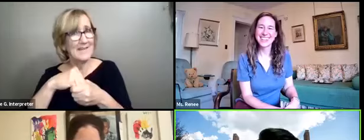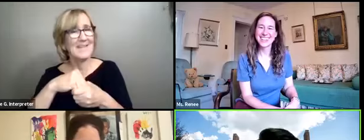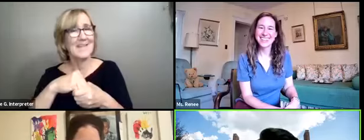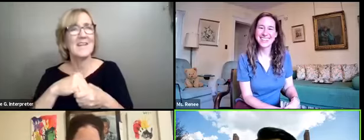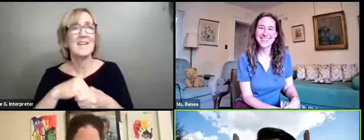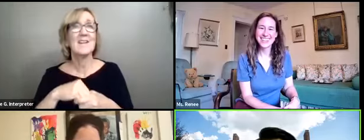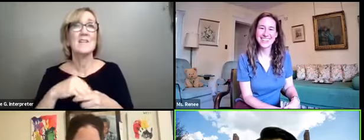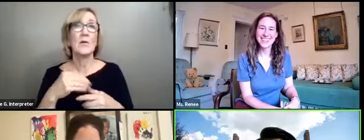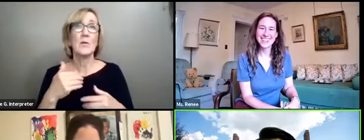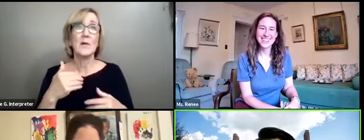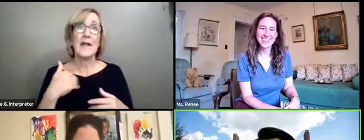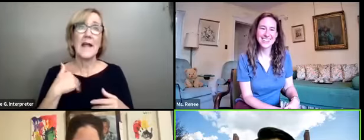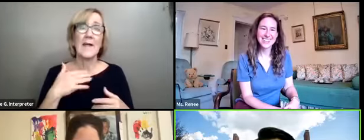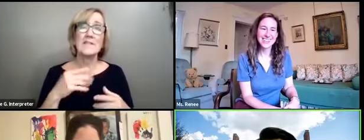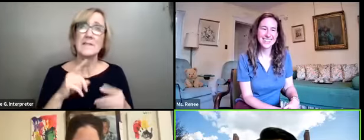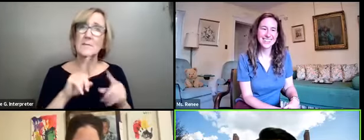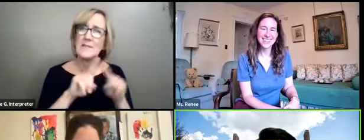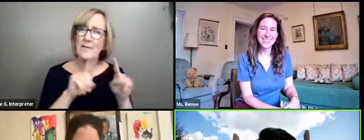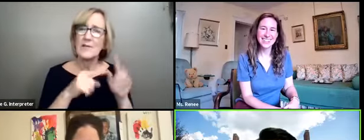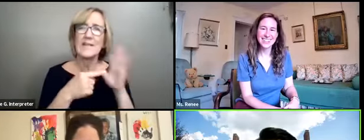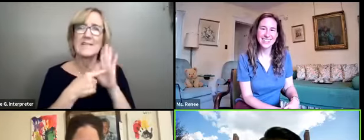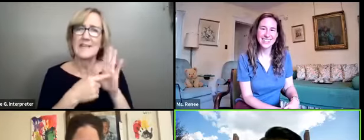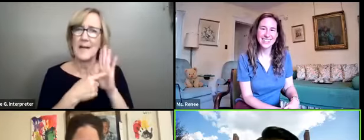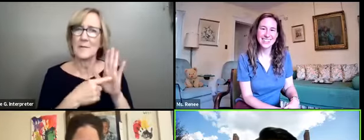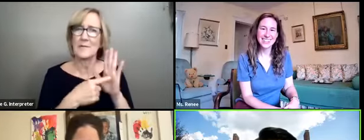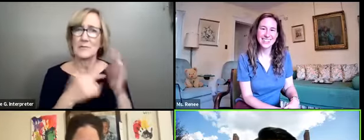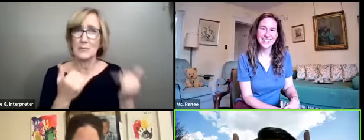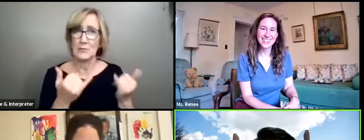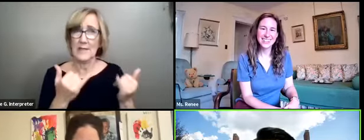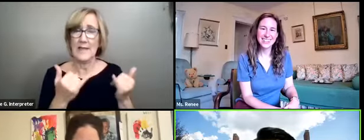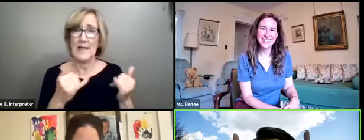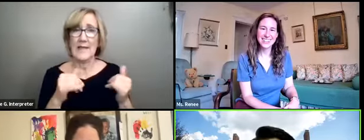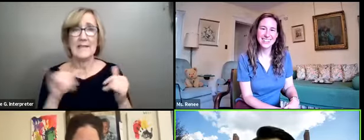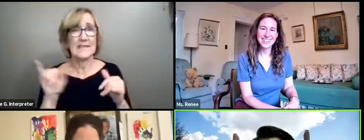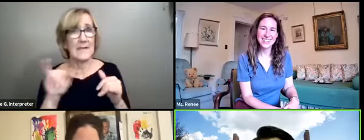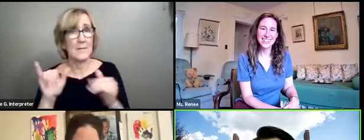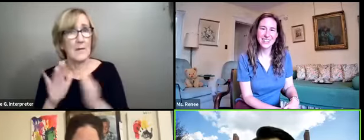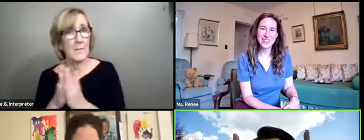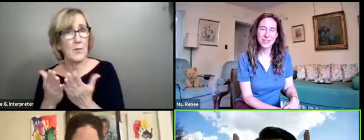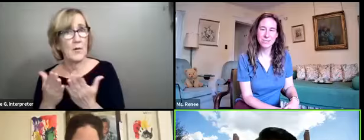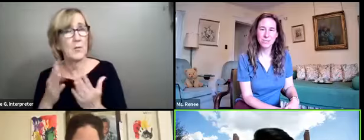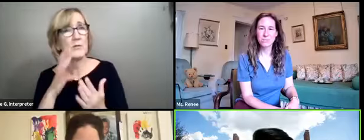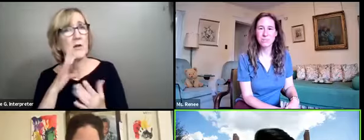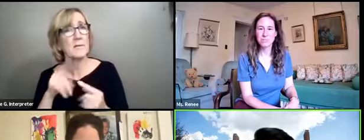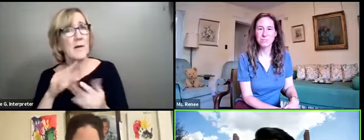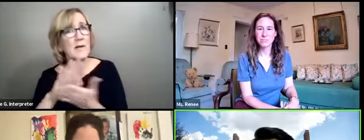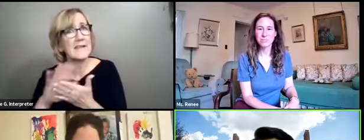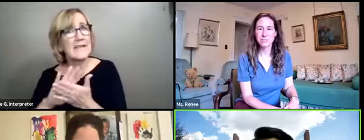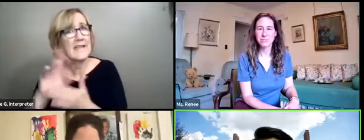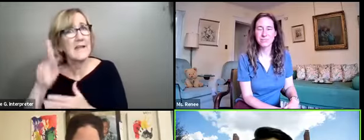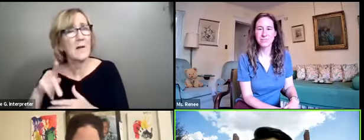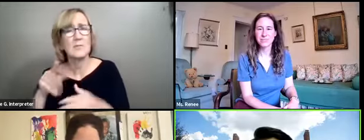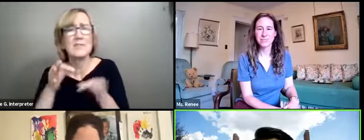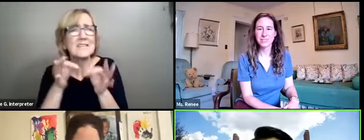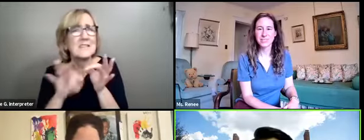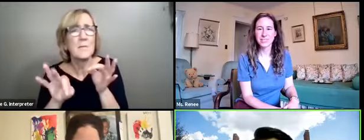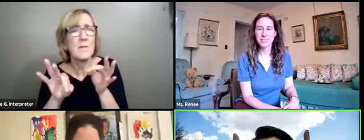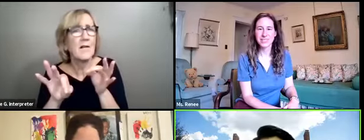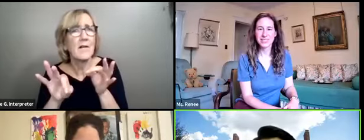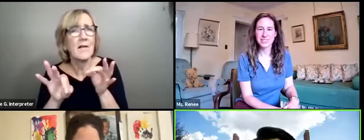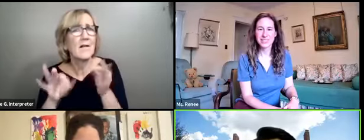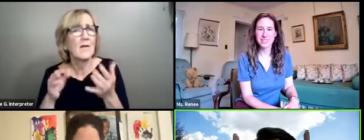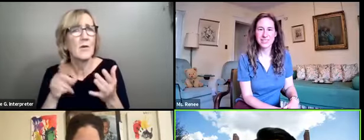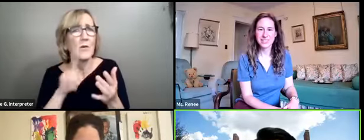we have some awesome examples today. As in the book, we talked about cleaning up. Just as simple as cleaning up is part